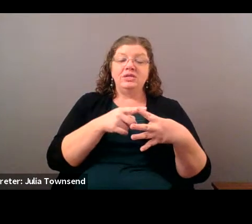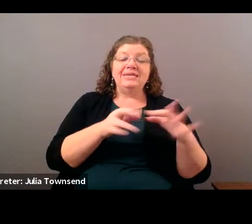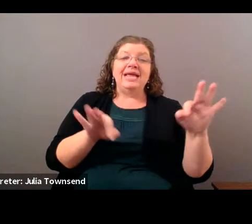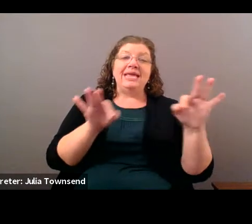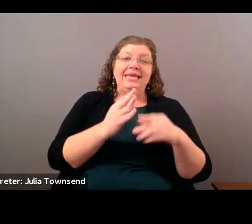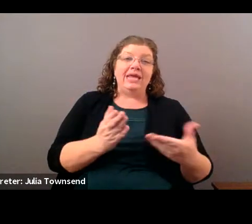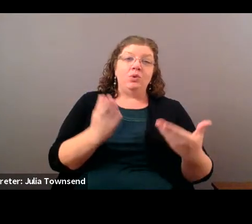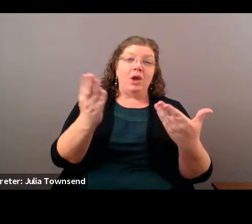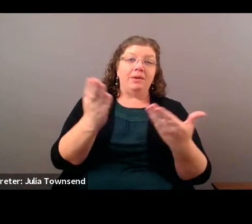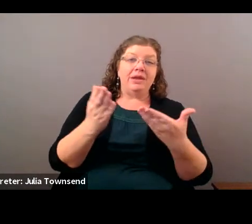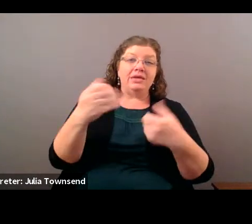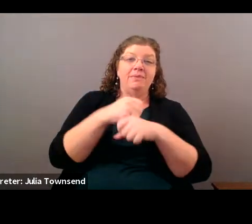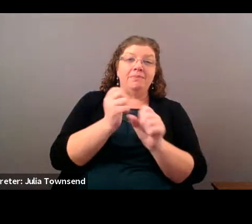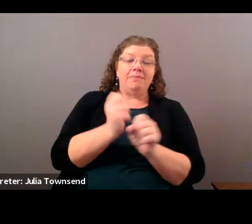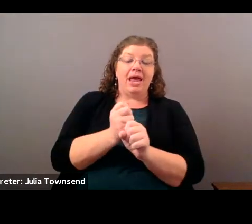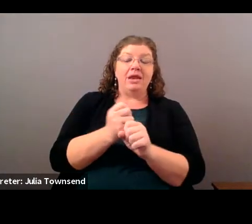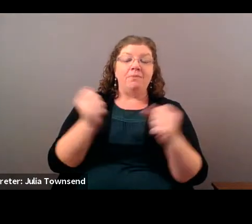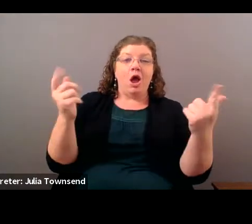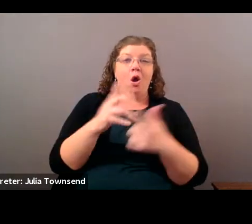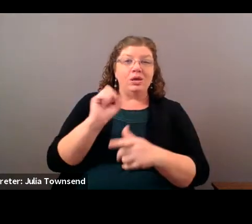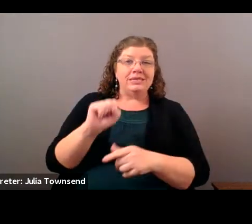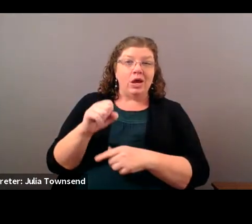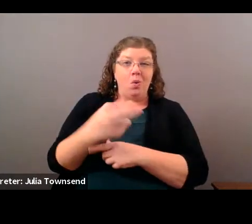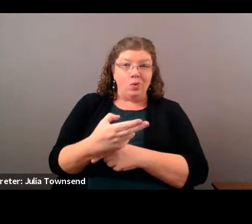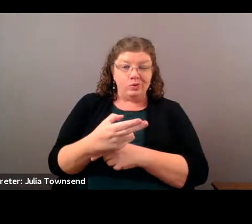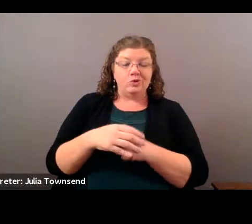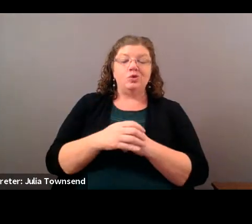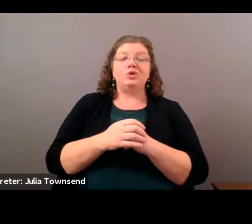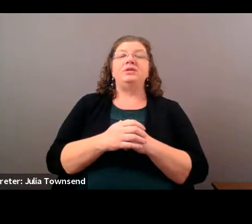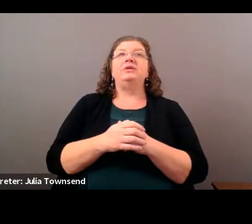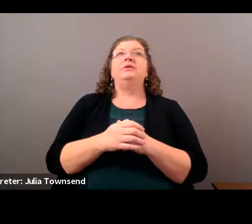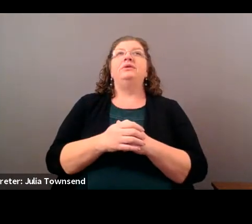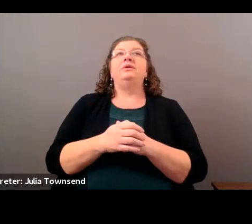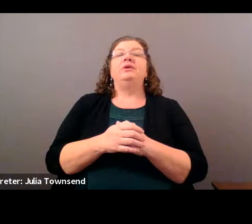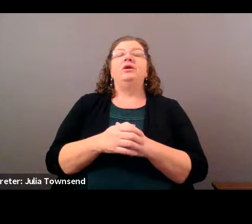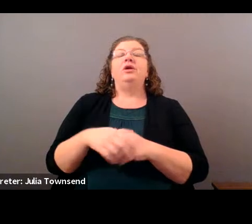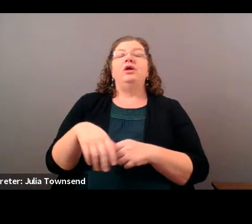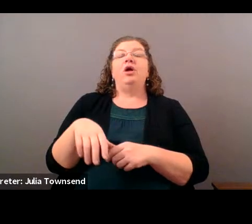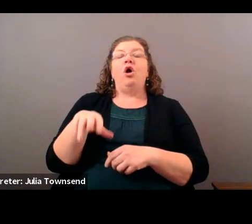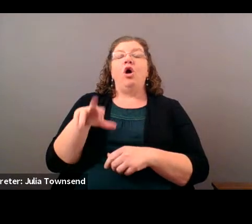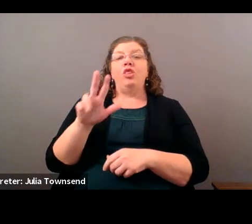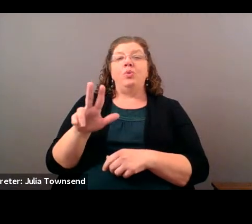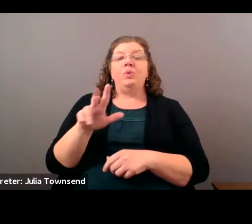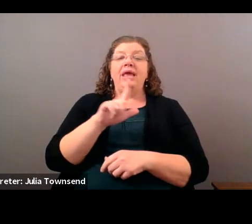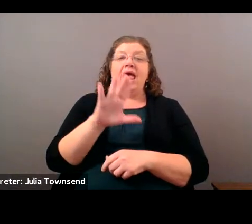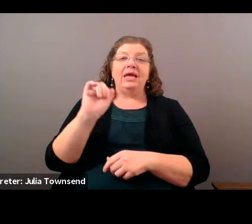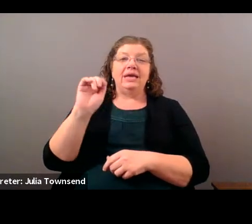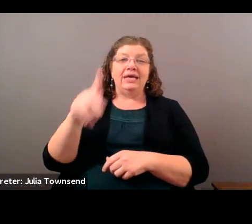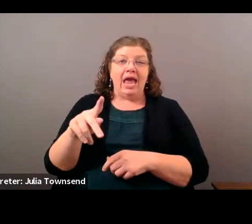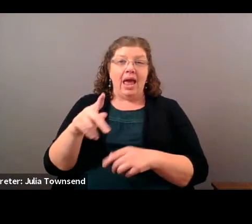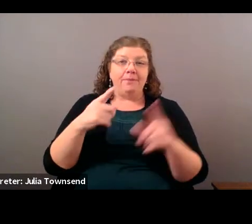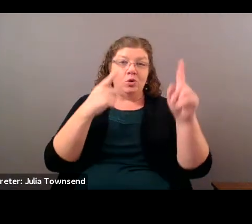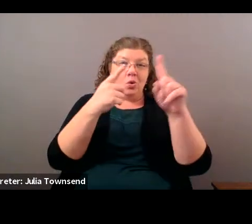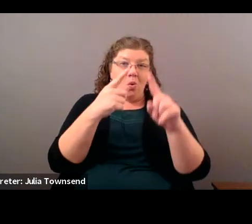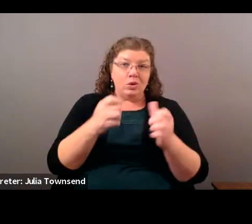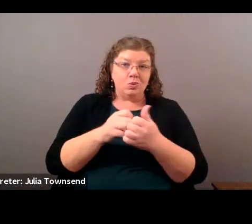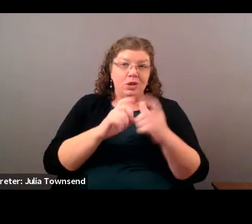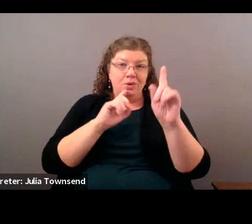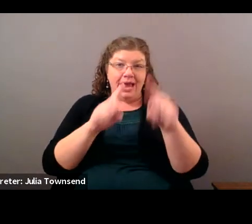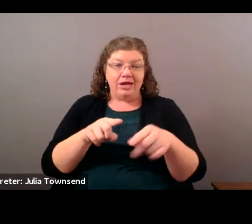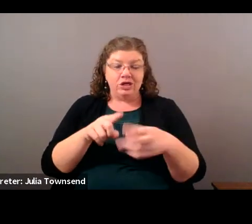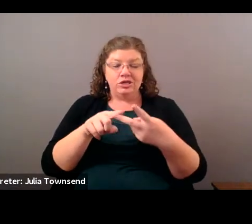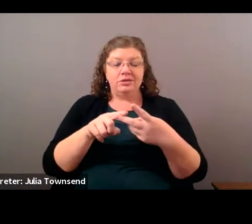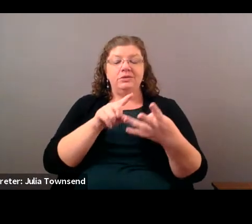recommendations made by all stakeholders, our 3 LCAP goals with key actions, an overview